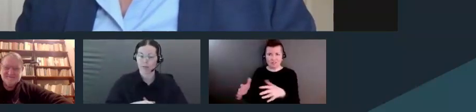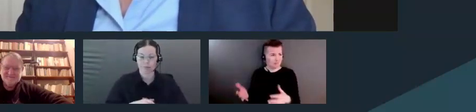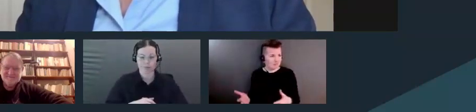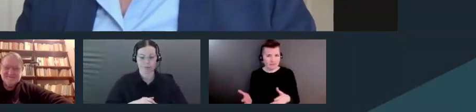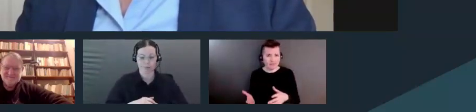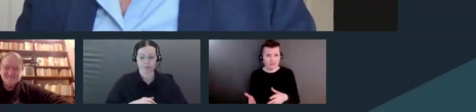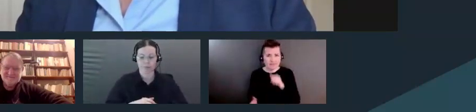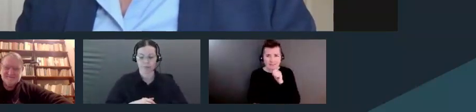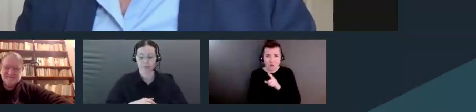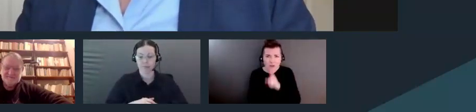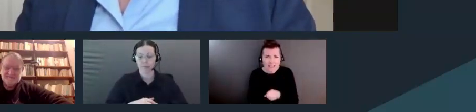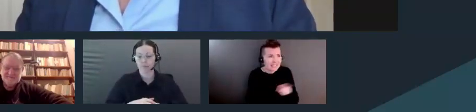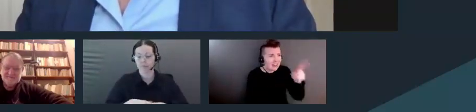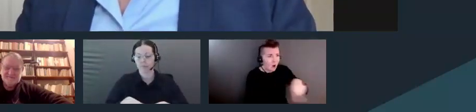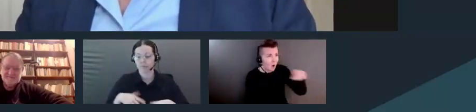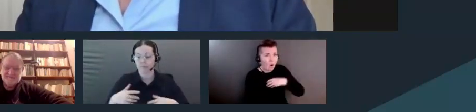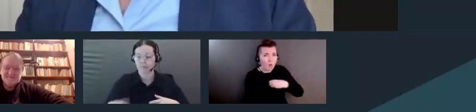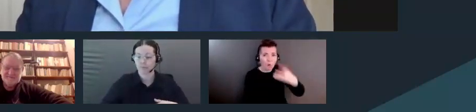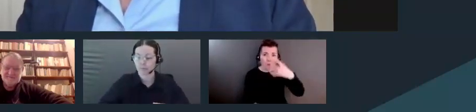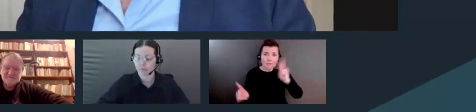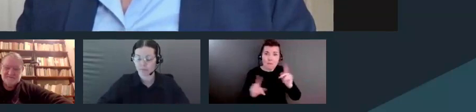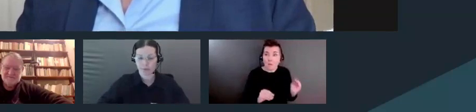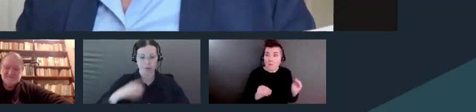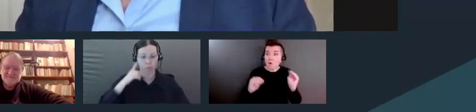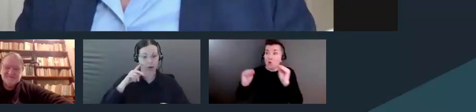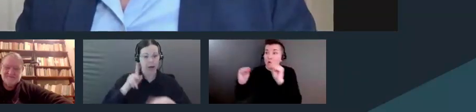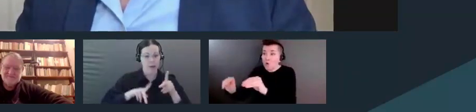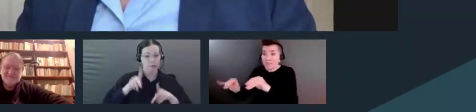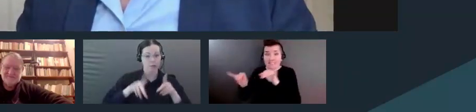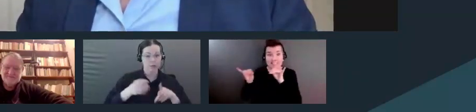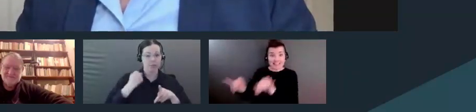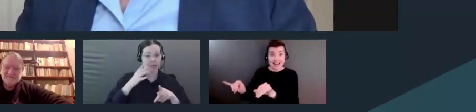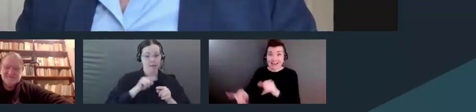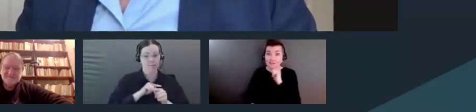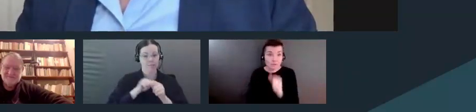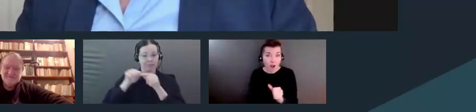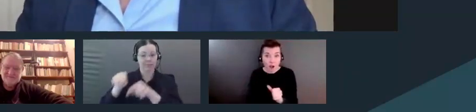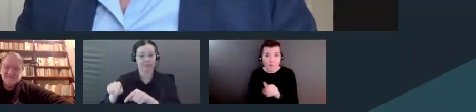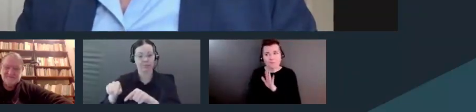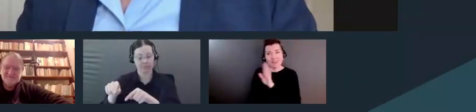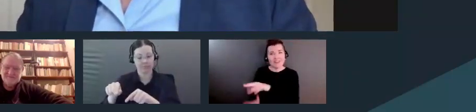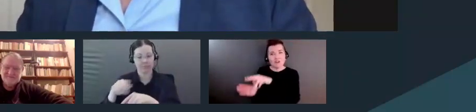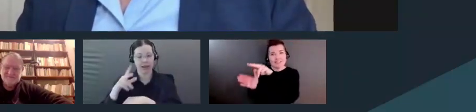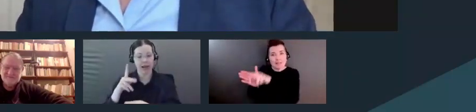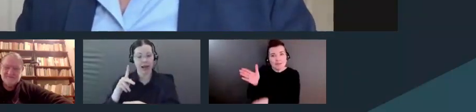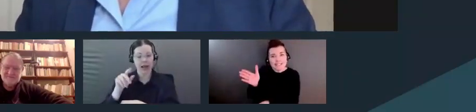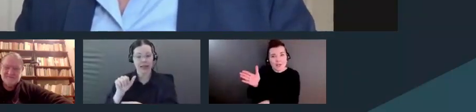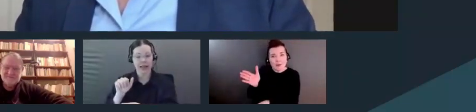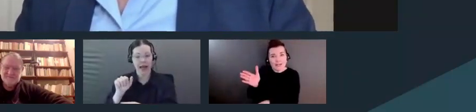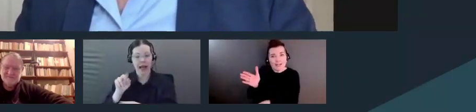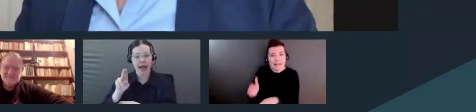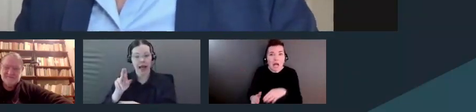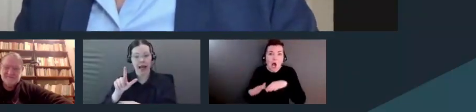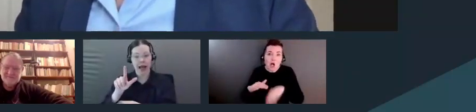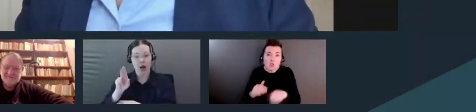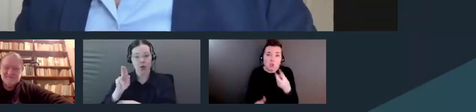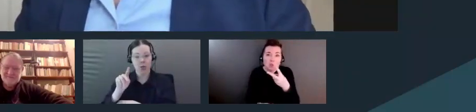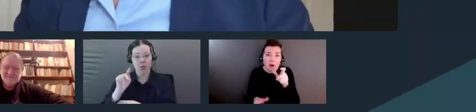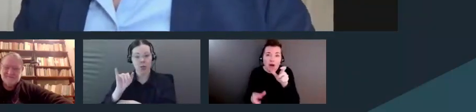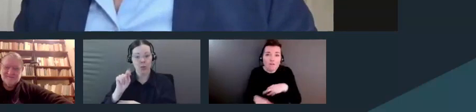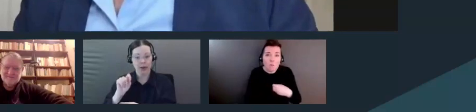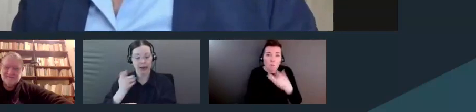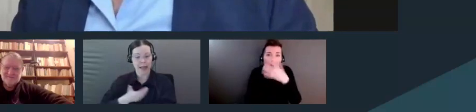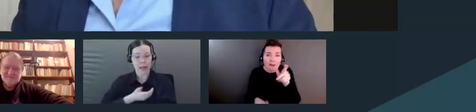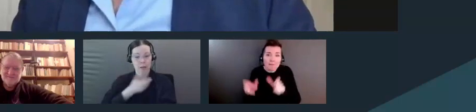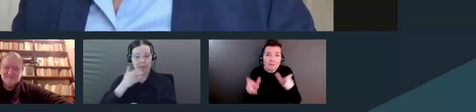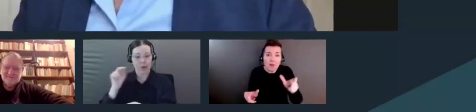in Nunavut. Go check the cemetery. There are less than a dozen white people buried there.